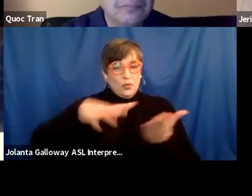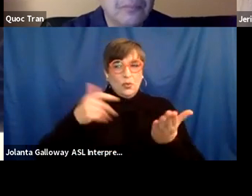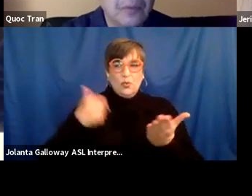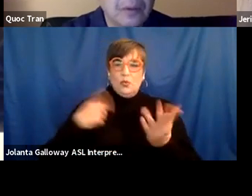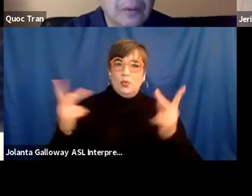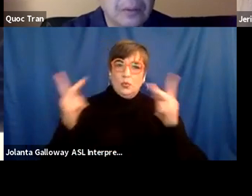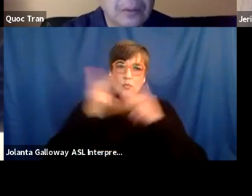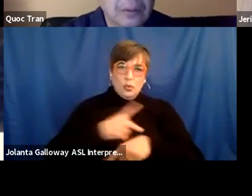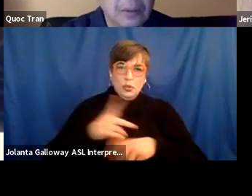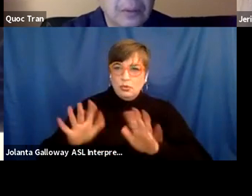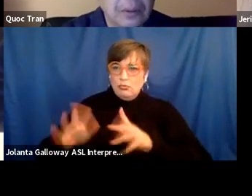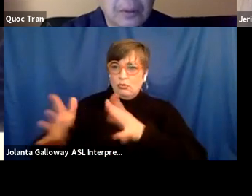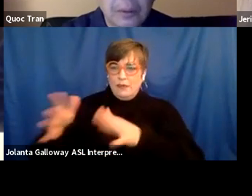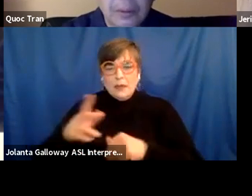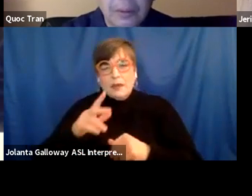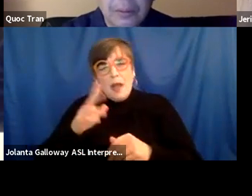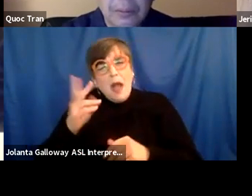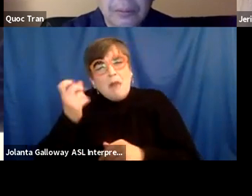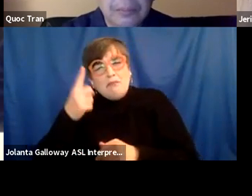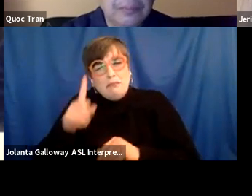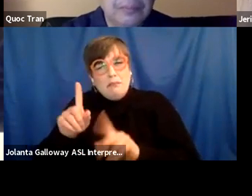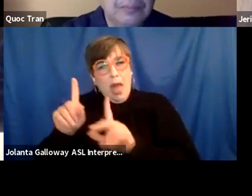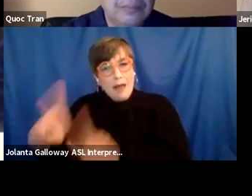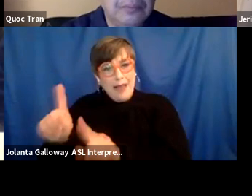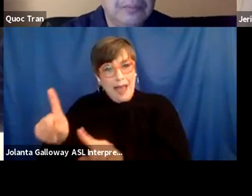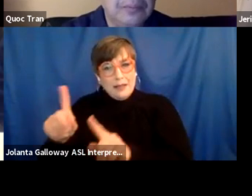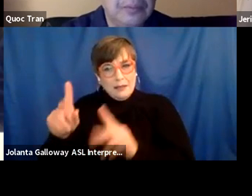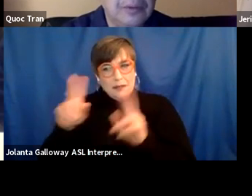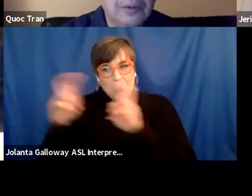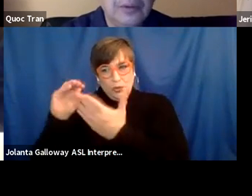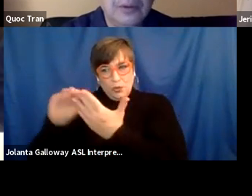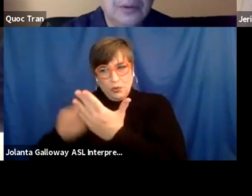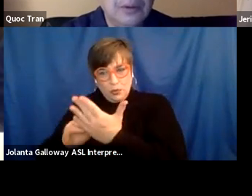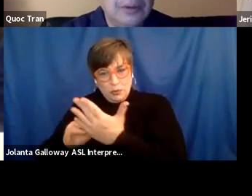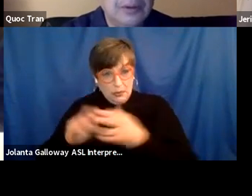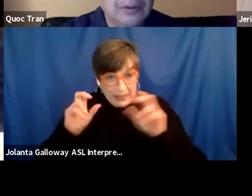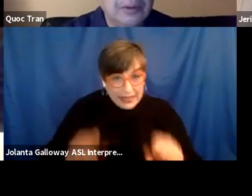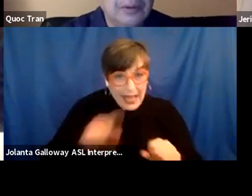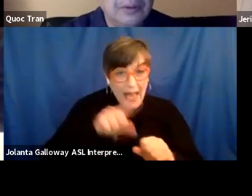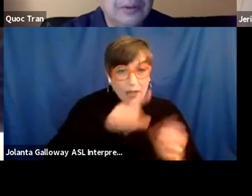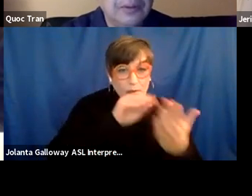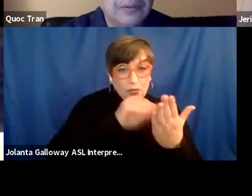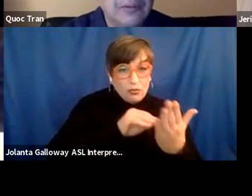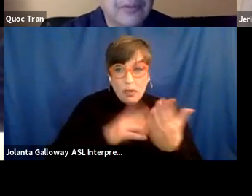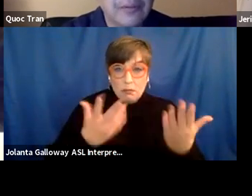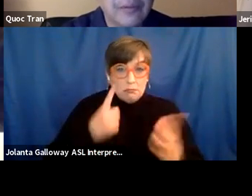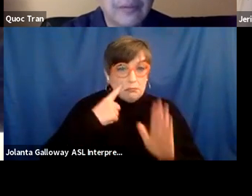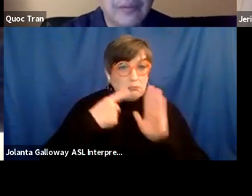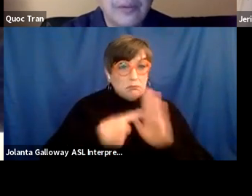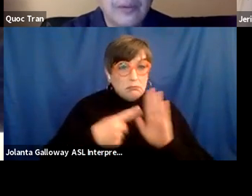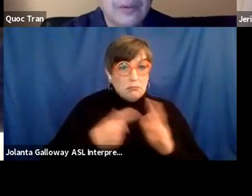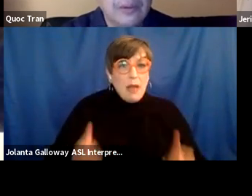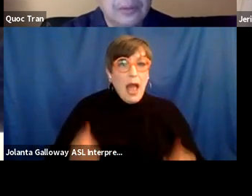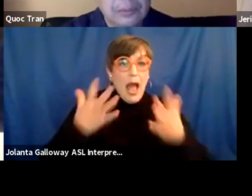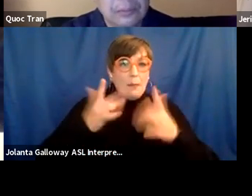only attendance, are we also tracking, or can you track, Superintendent, for example, how many interactions they're having with their